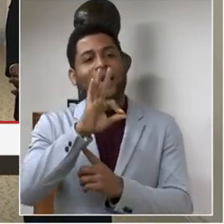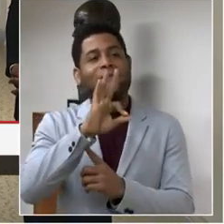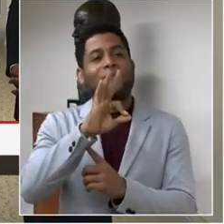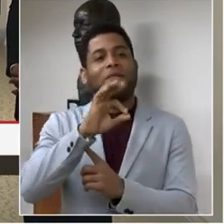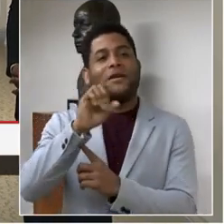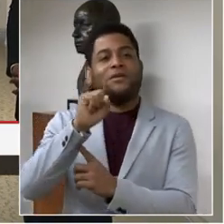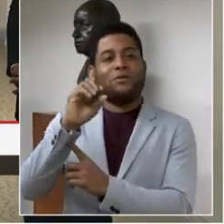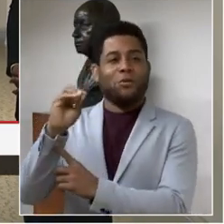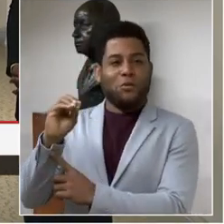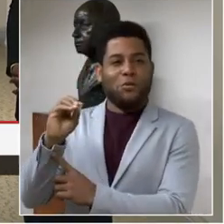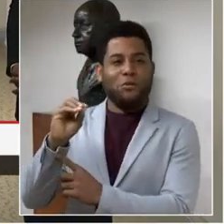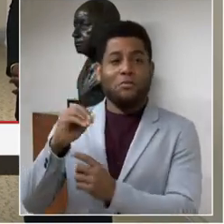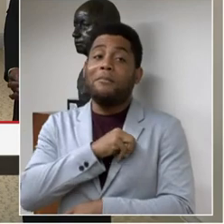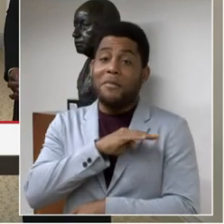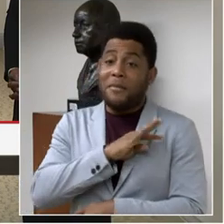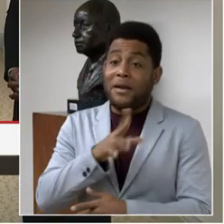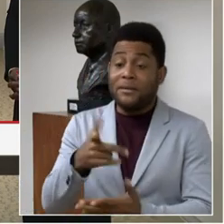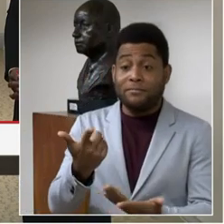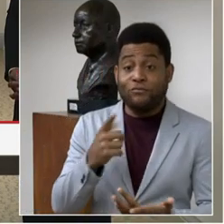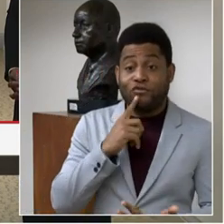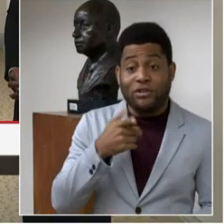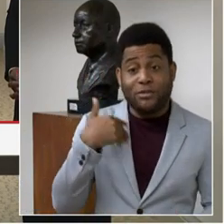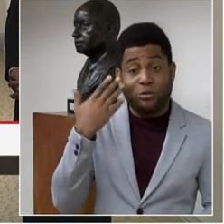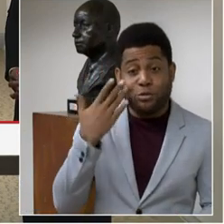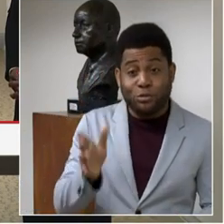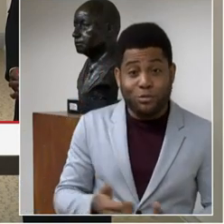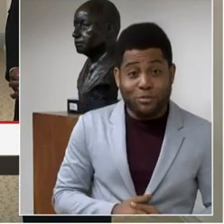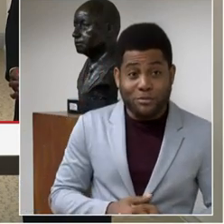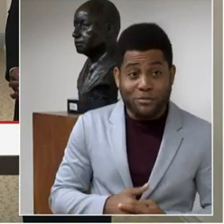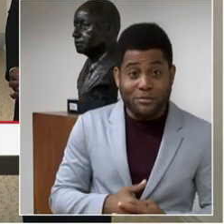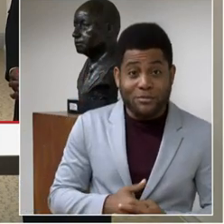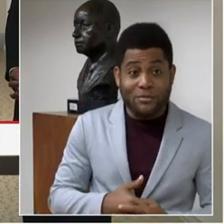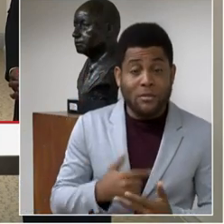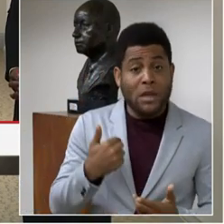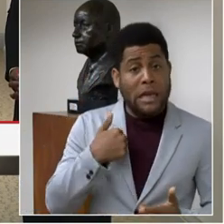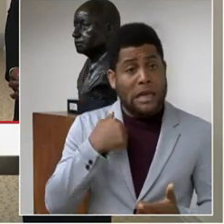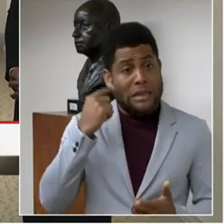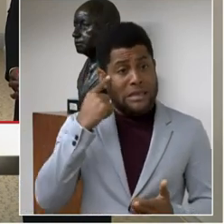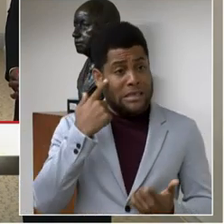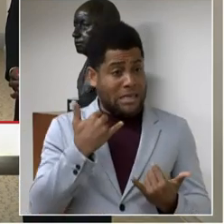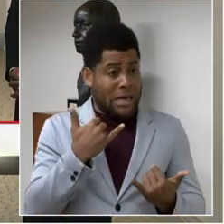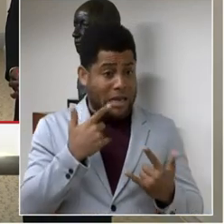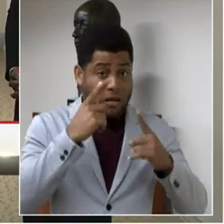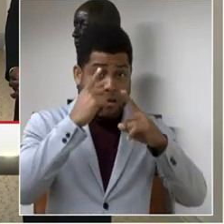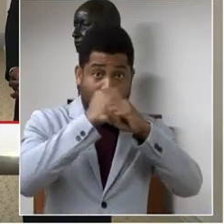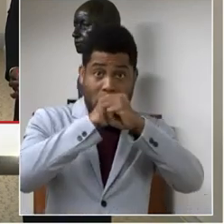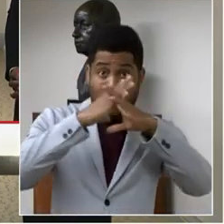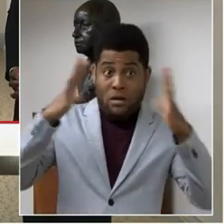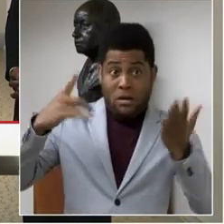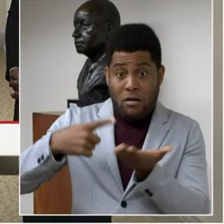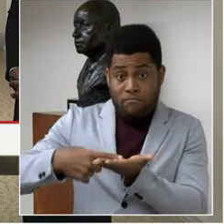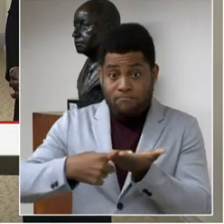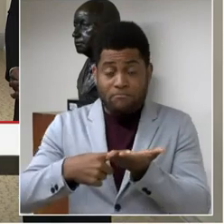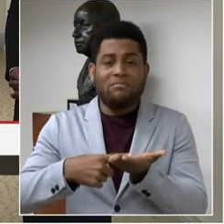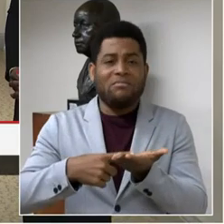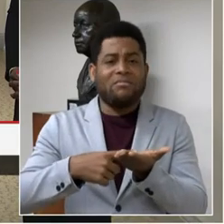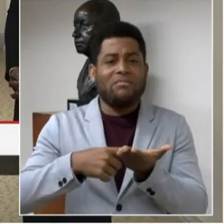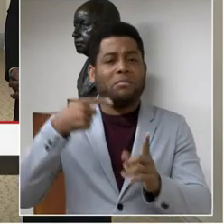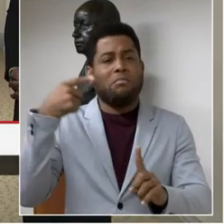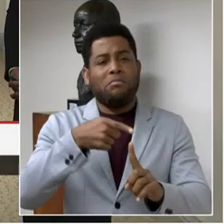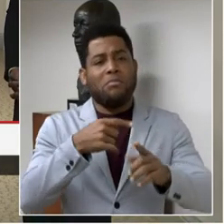concluded a Mayor-Council breakfast where we heard a briefing from the Metro